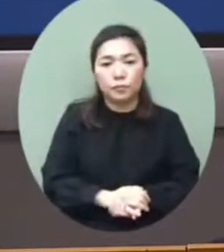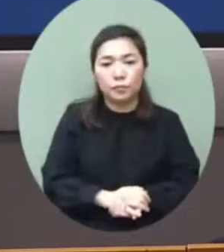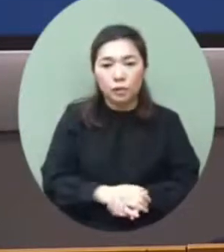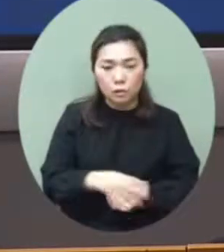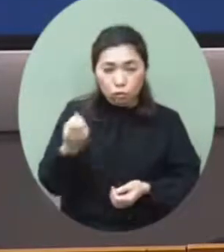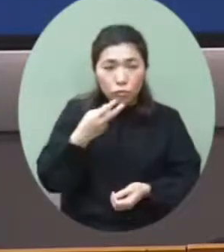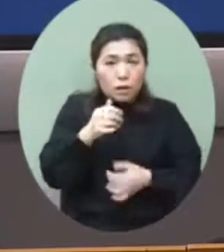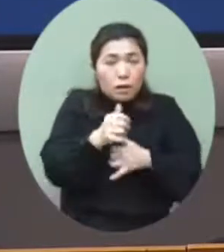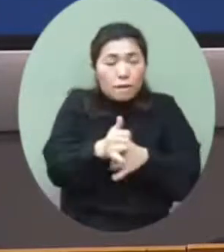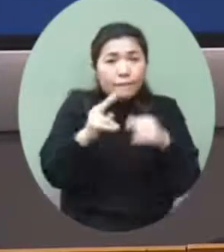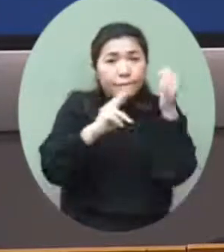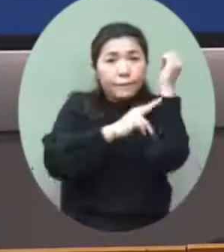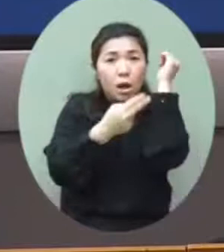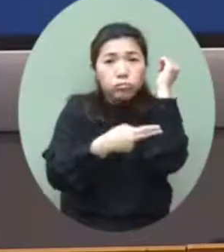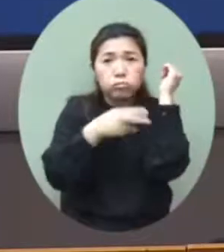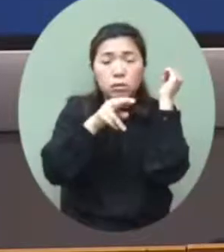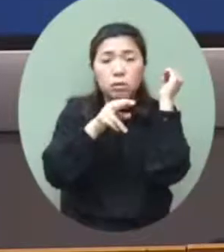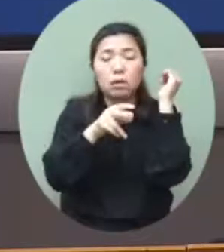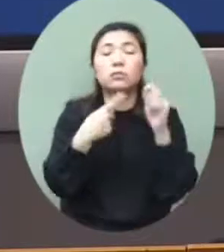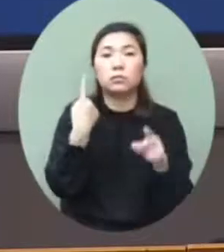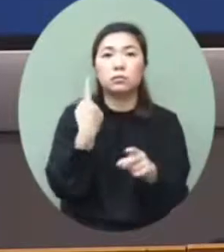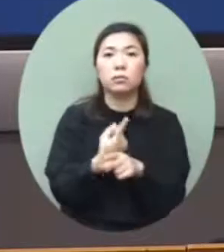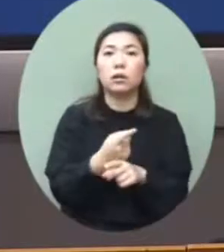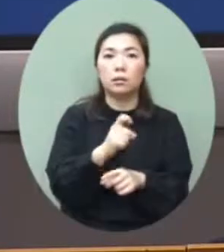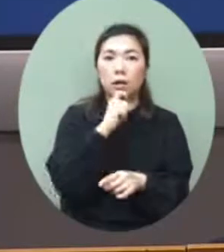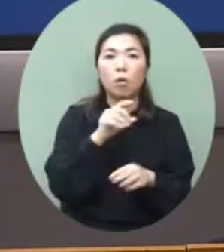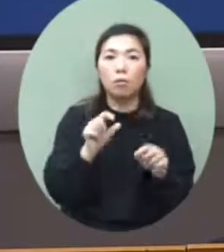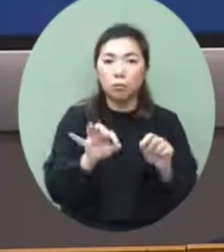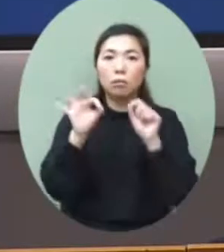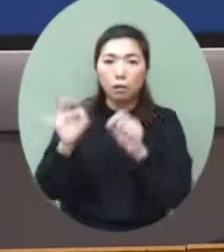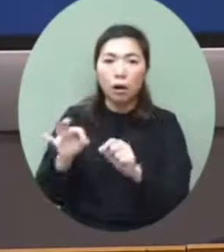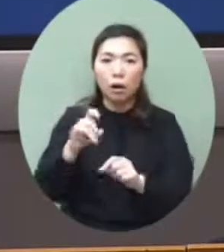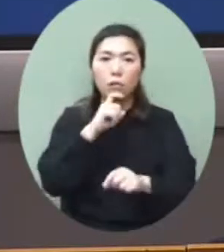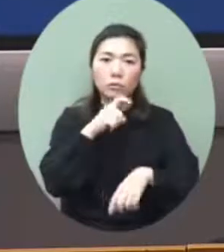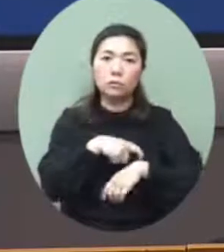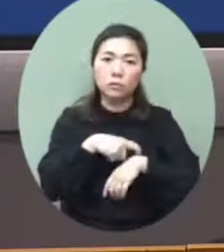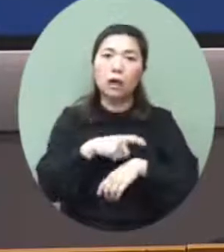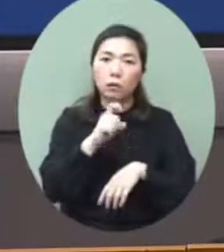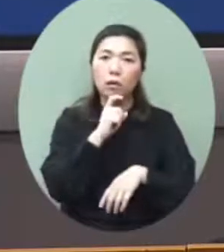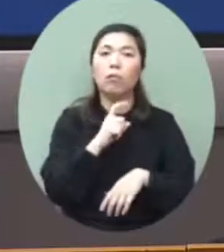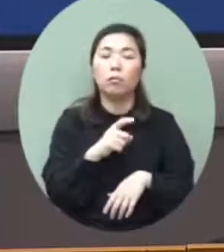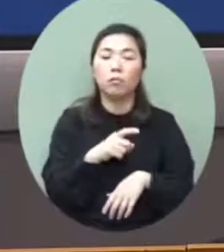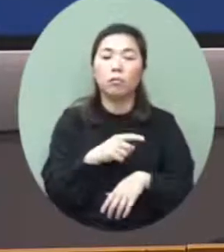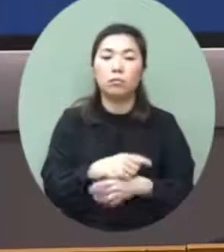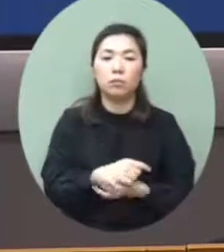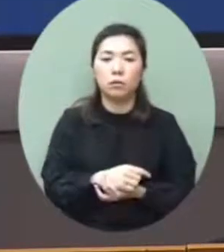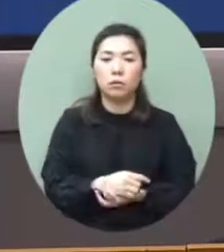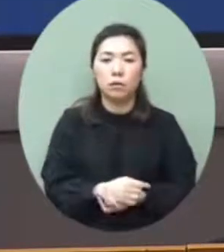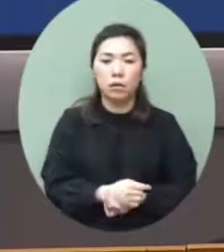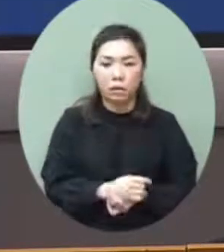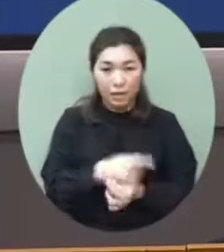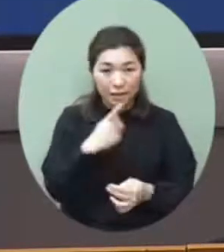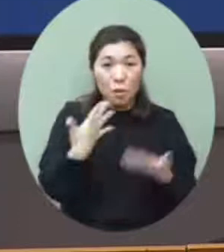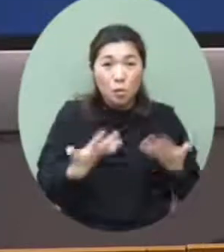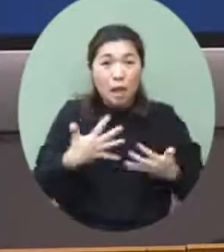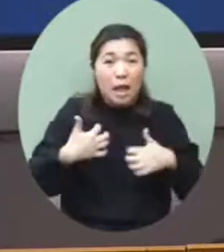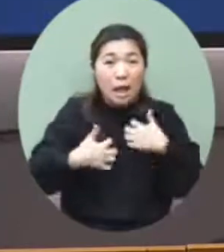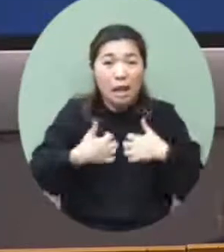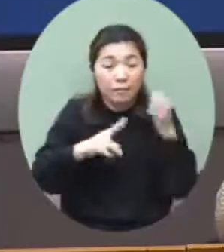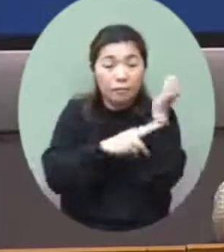chief executive-elect would have less time to complete the work. But legally